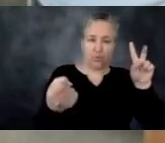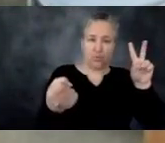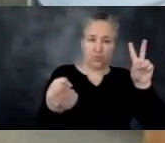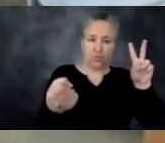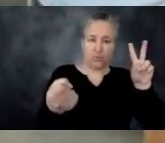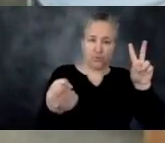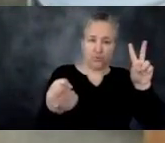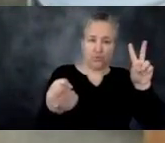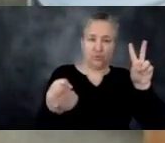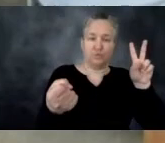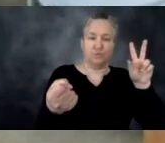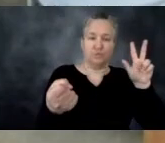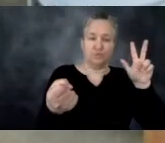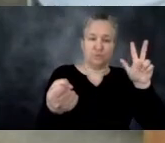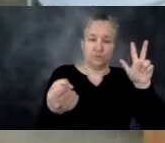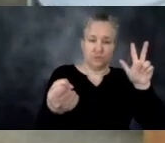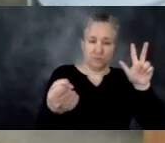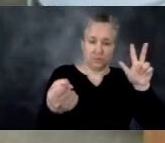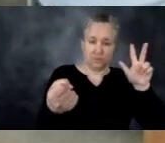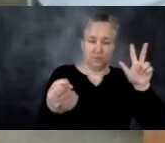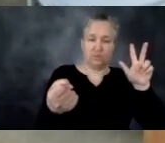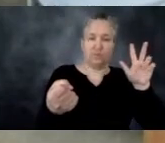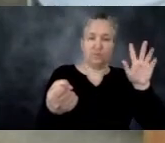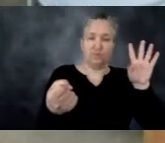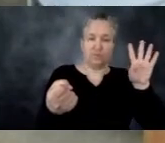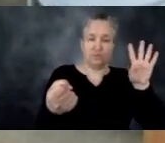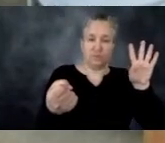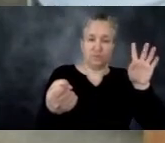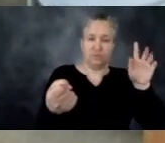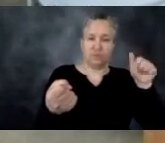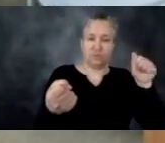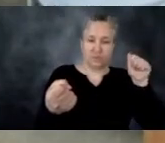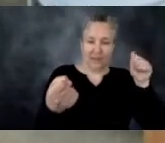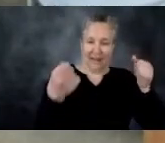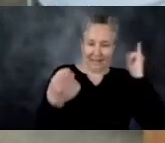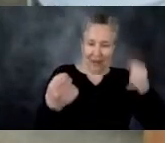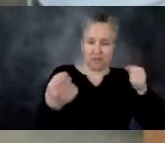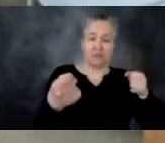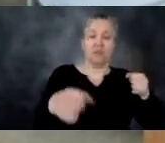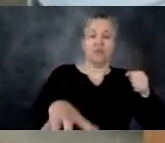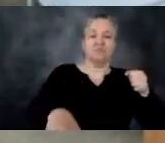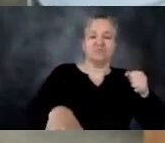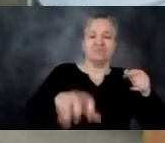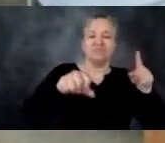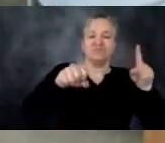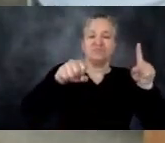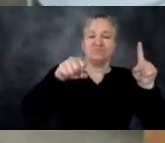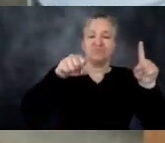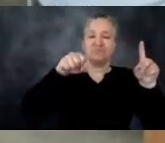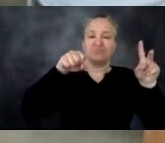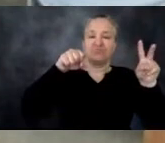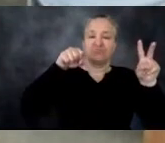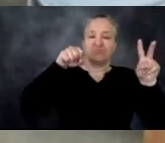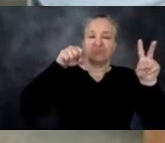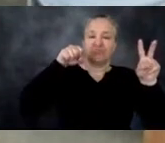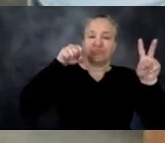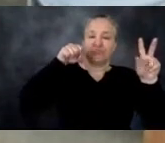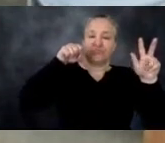one, two, three, four. Last time, inhale, one,